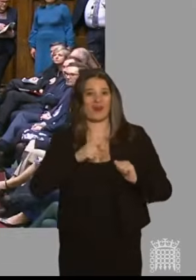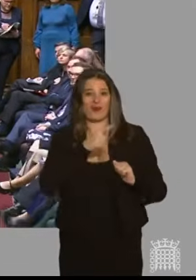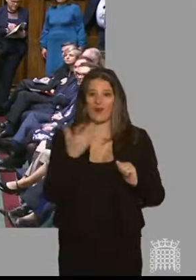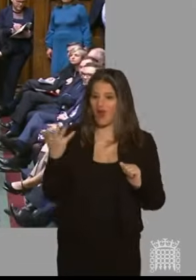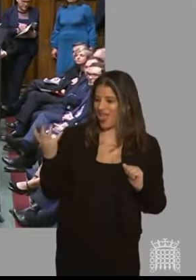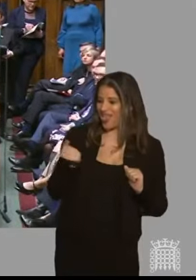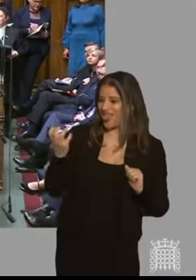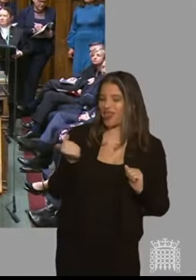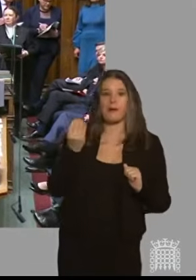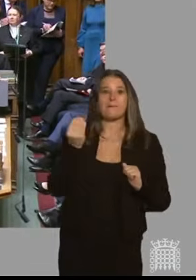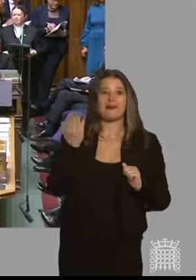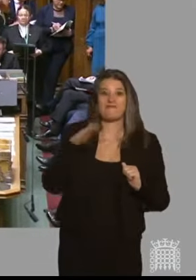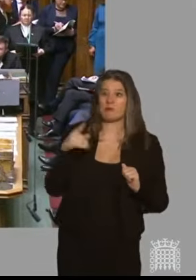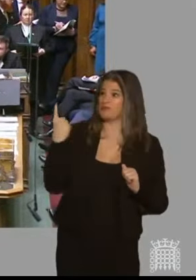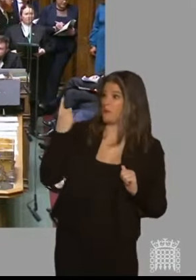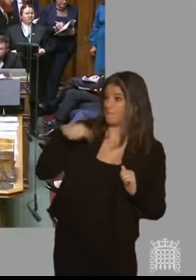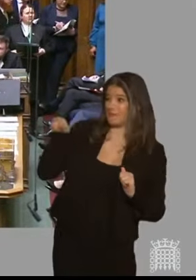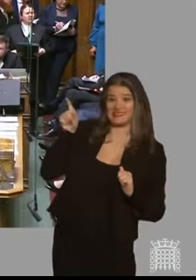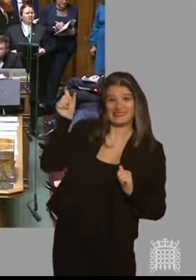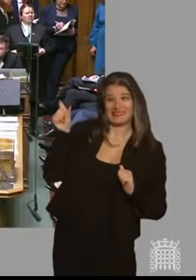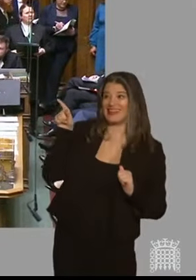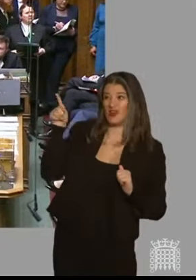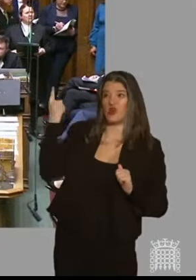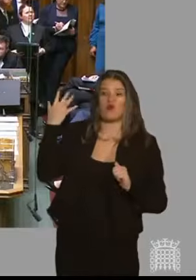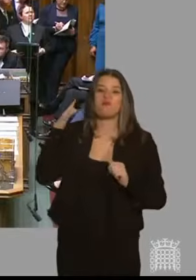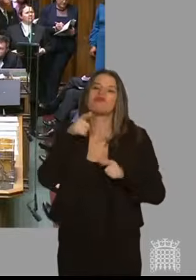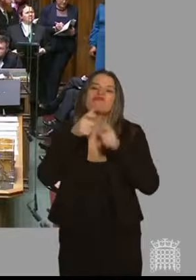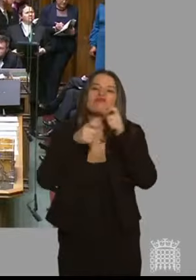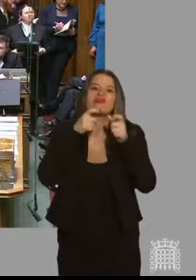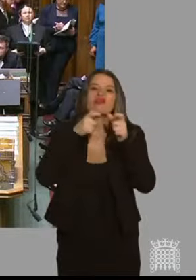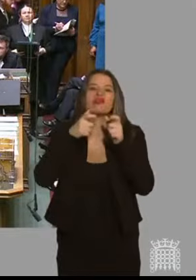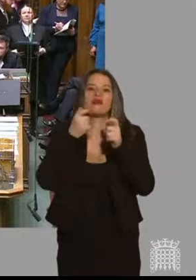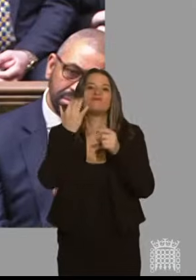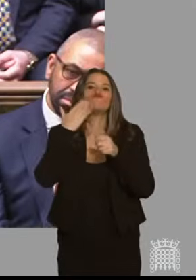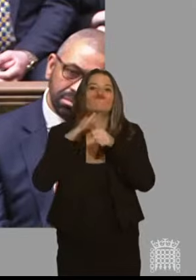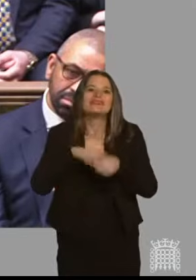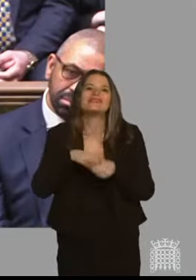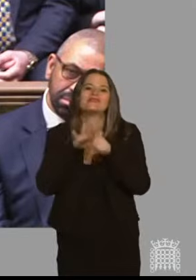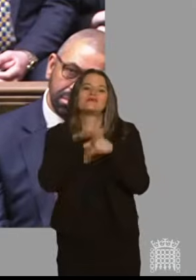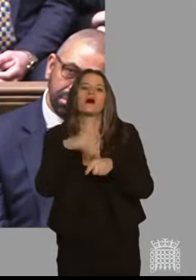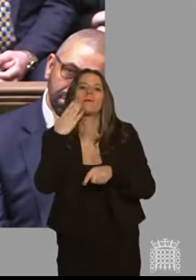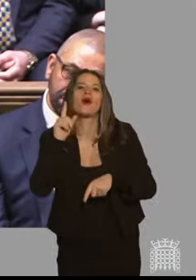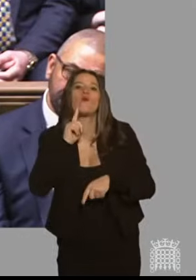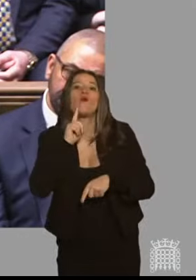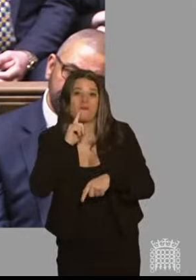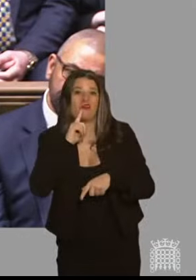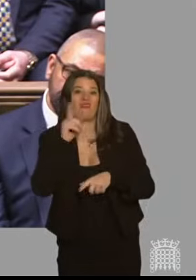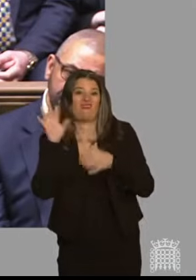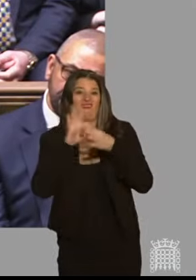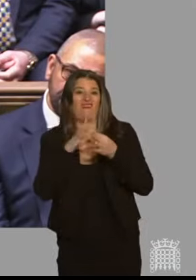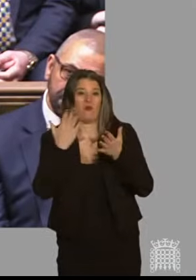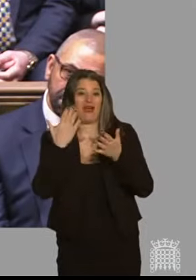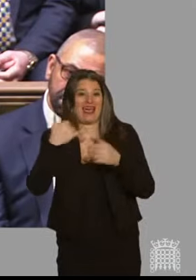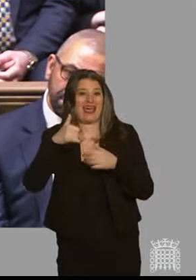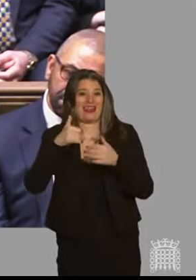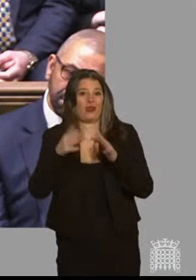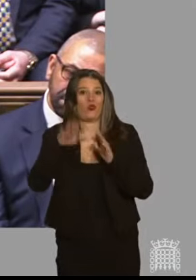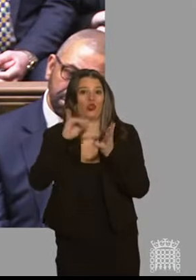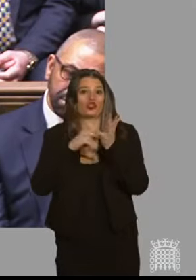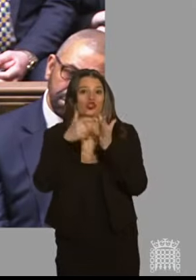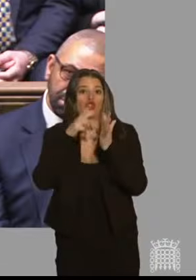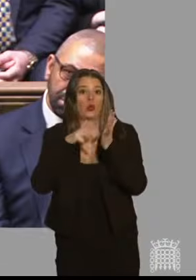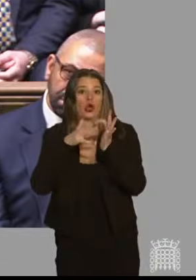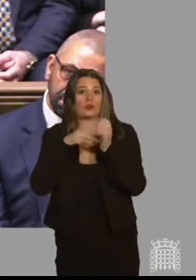Mr. Speaker, the alleged comments were wrong, they were racist, and he has now, as I said, the comments were wrong,